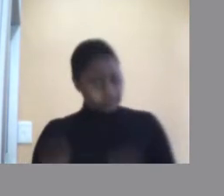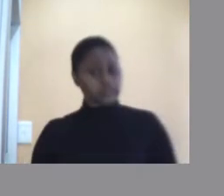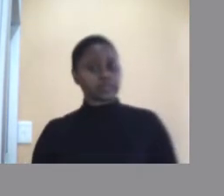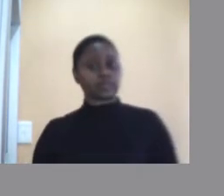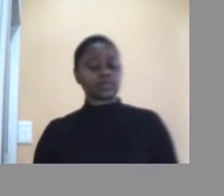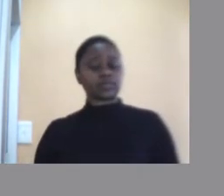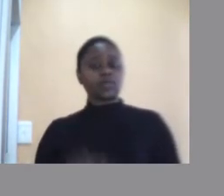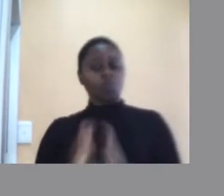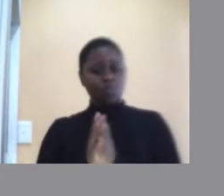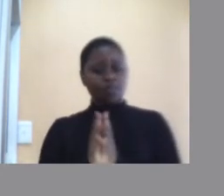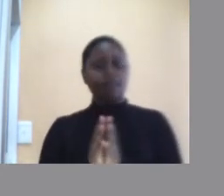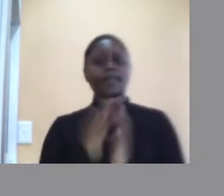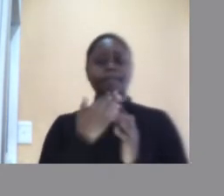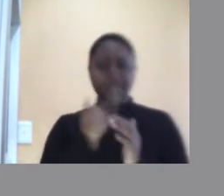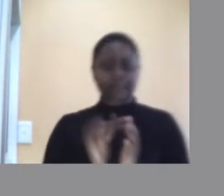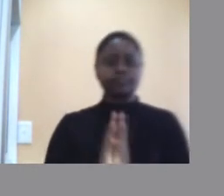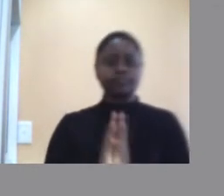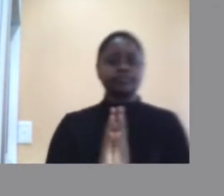we agree that